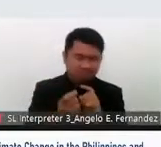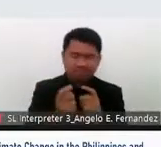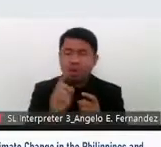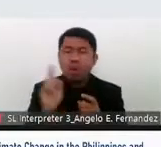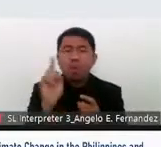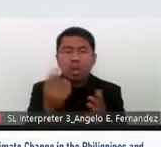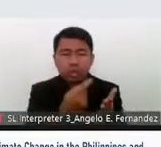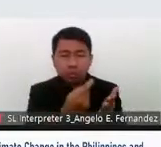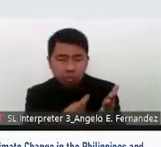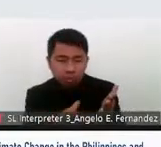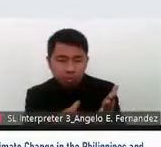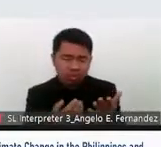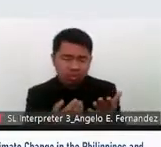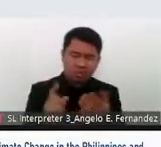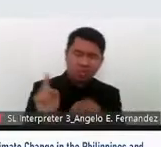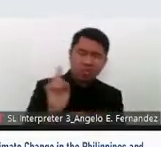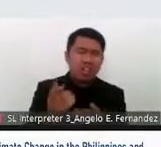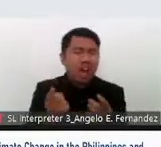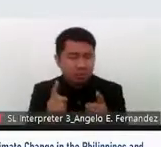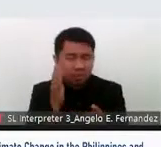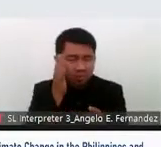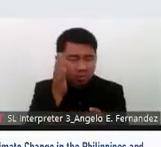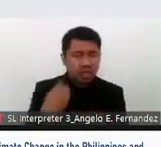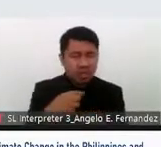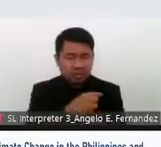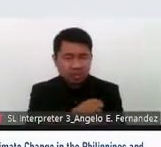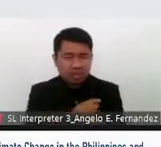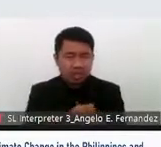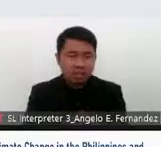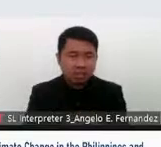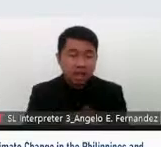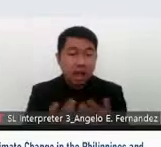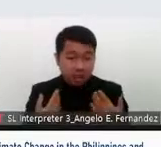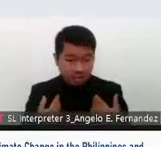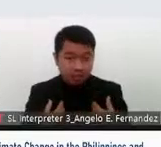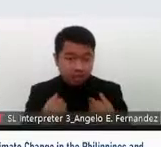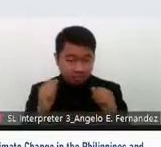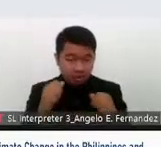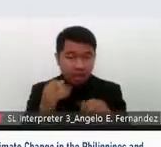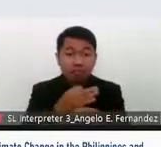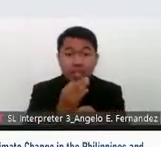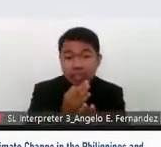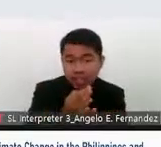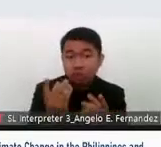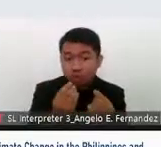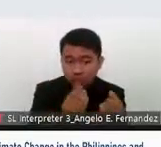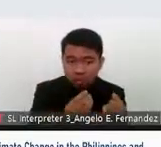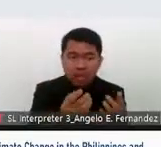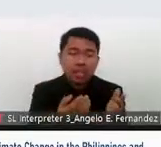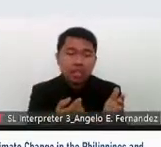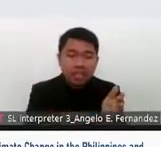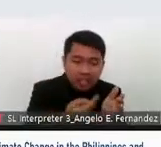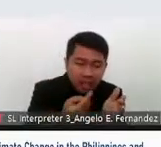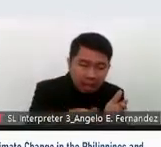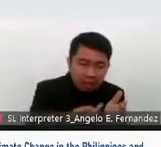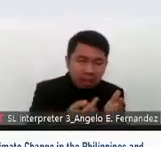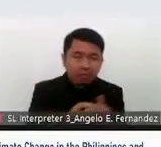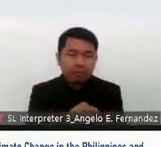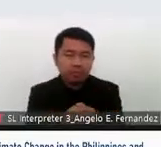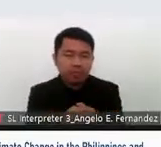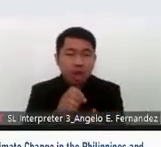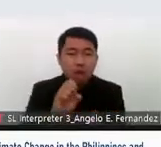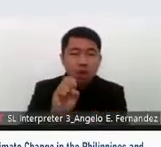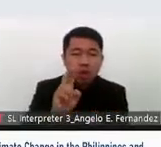where we live now? There are a few fixes available. Some have recommended sulfur particles aerosolized into the